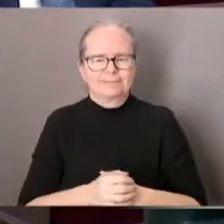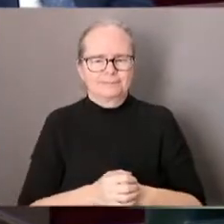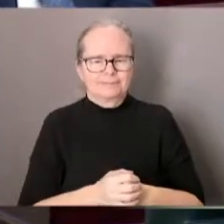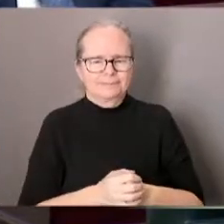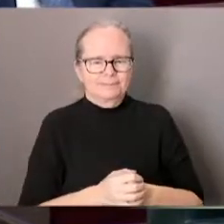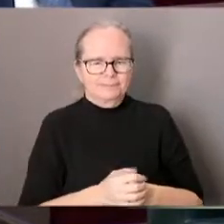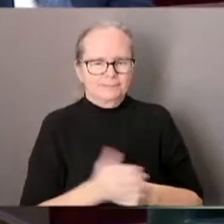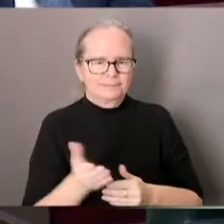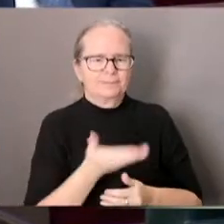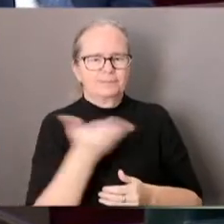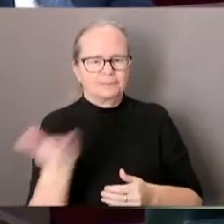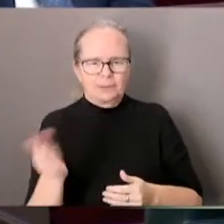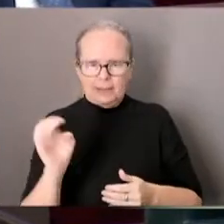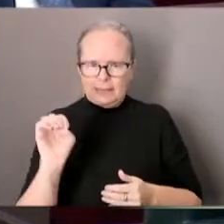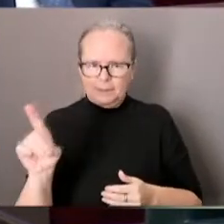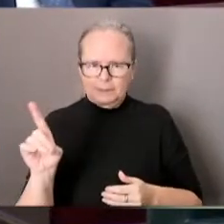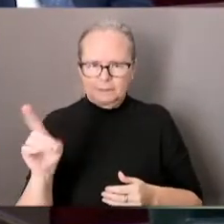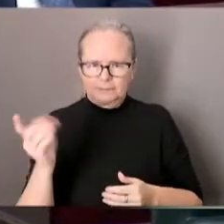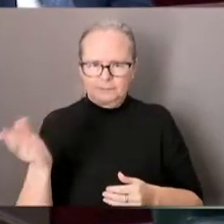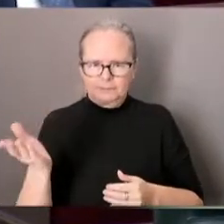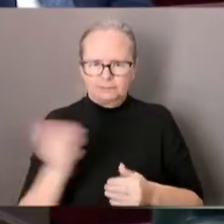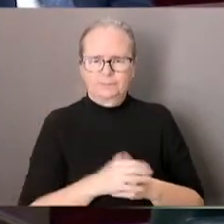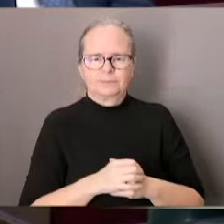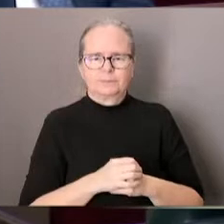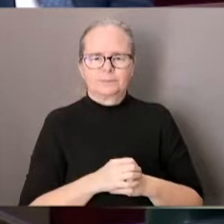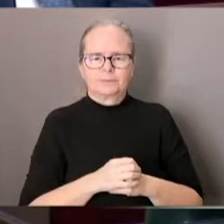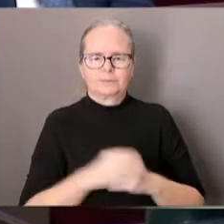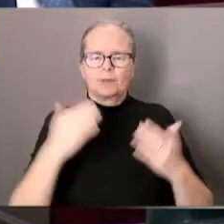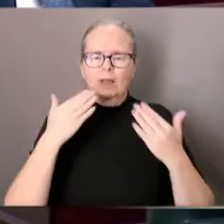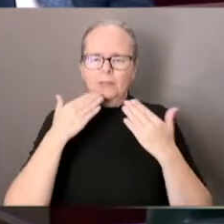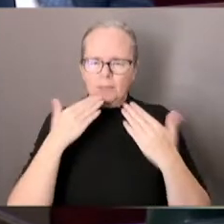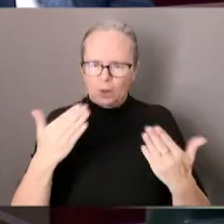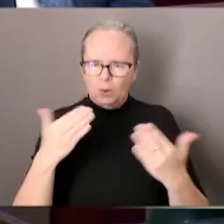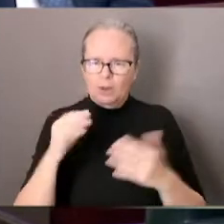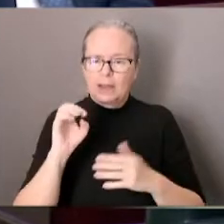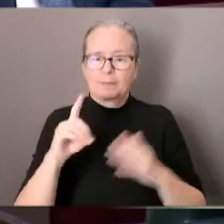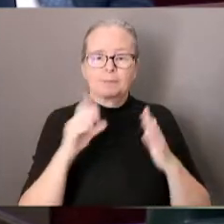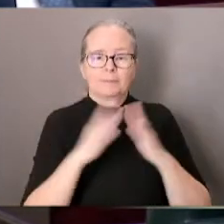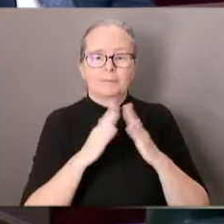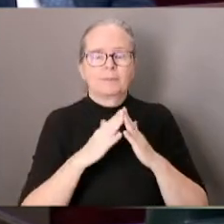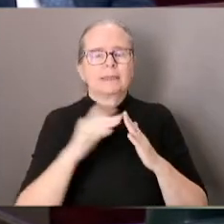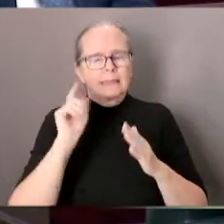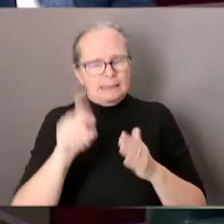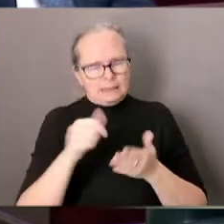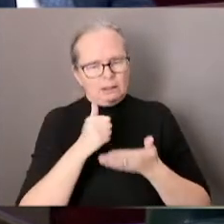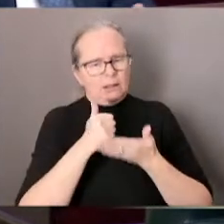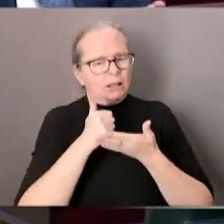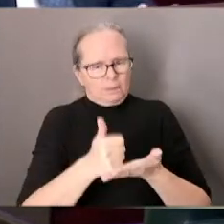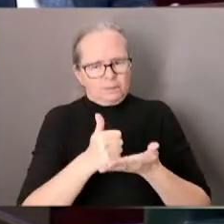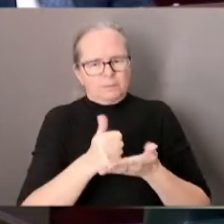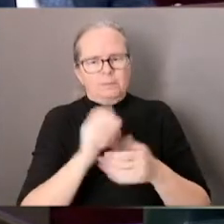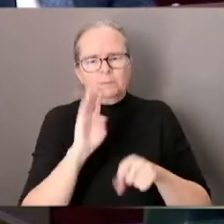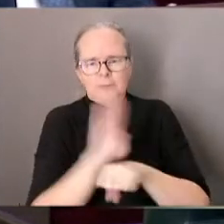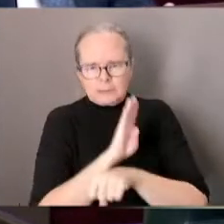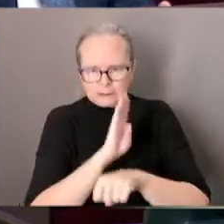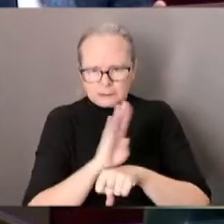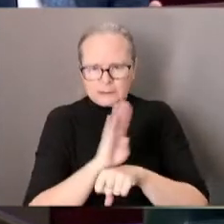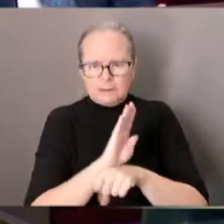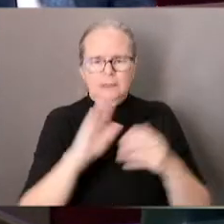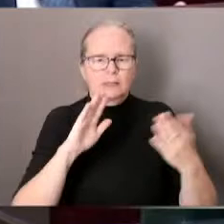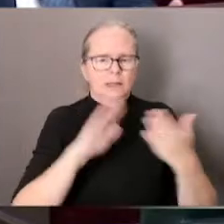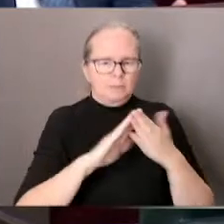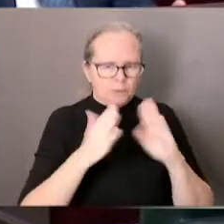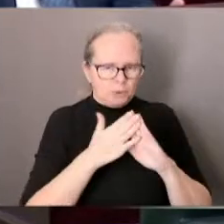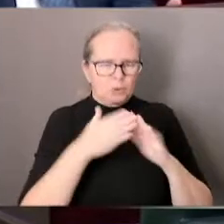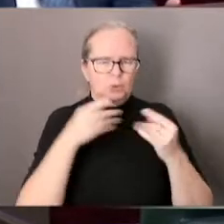thank you Mr Speaker Edmonton's downtown needs help as businesses and communities struggle to recover for the impacts of covid-19 which saw thousands of workers leave